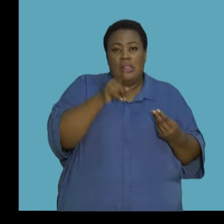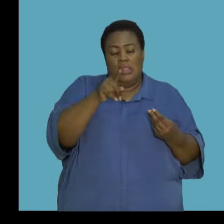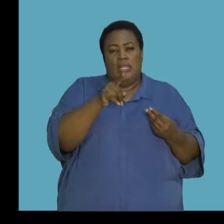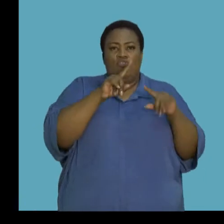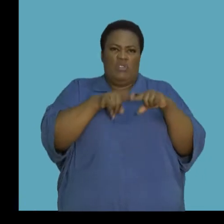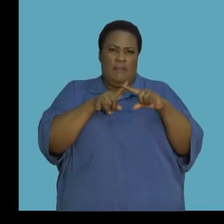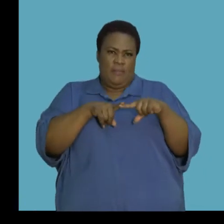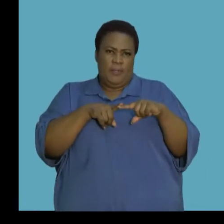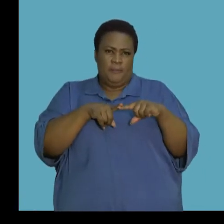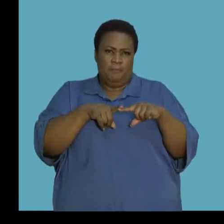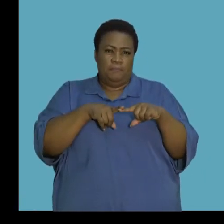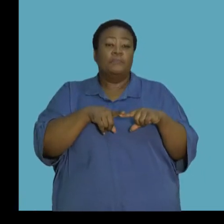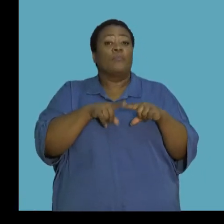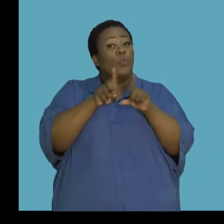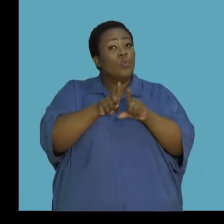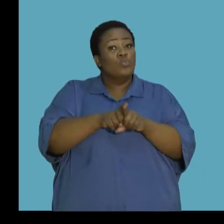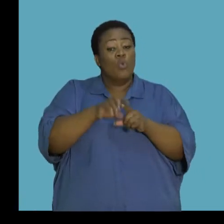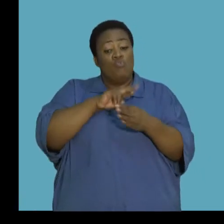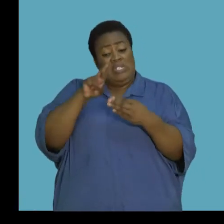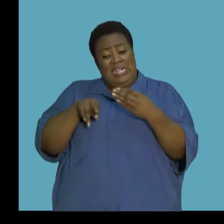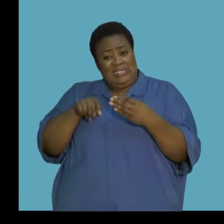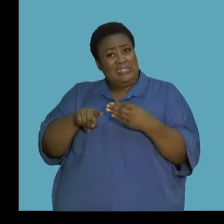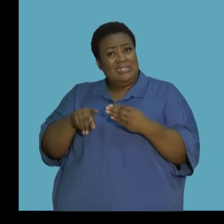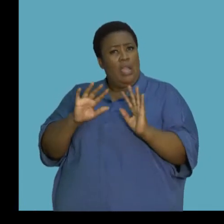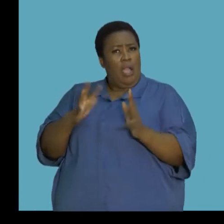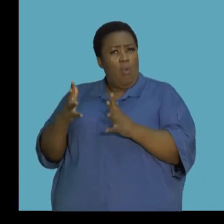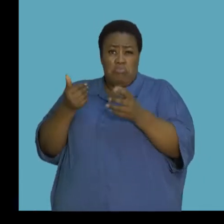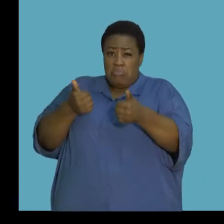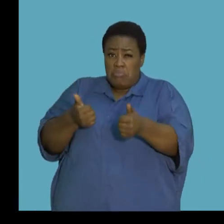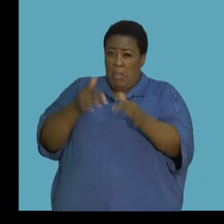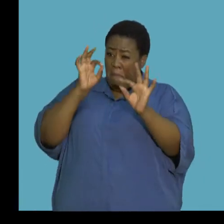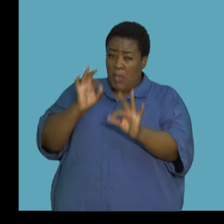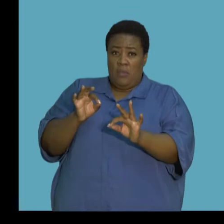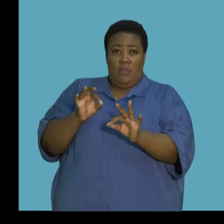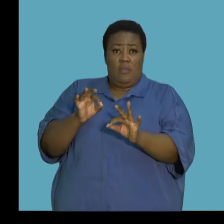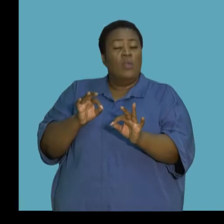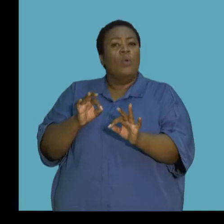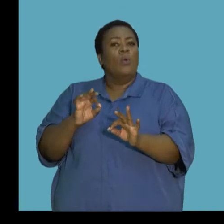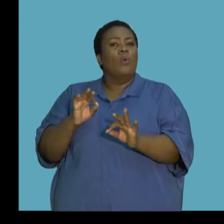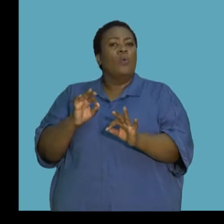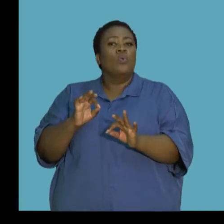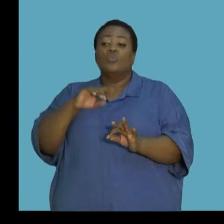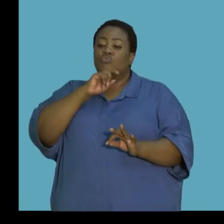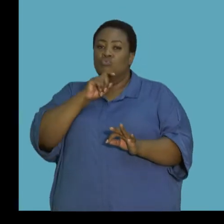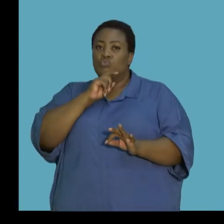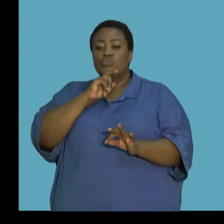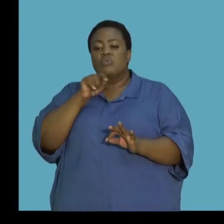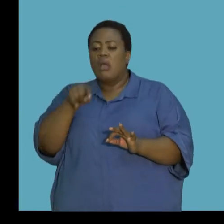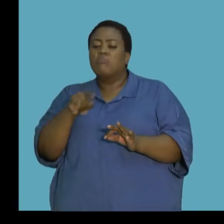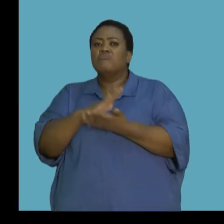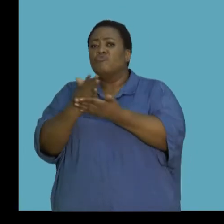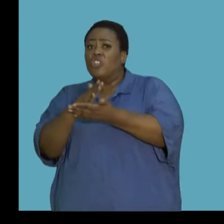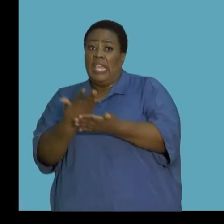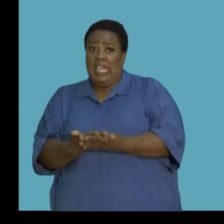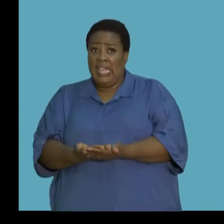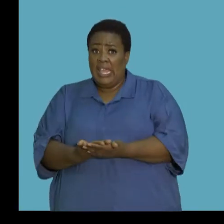results? So that's reliability. And how valid are these results? And validity talks about, is it valid enough